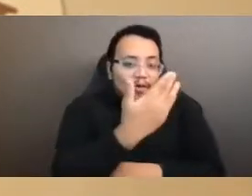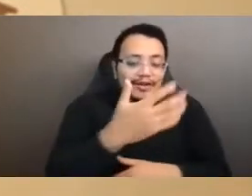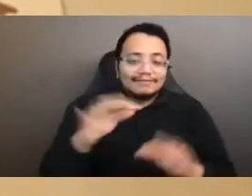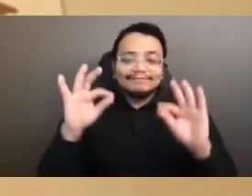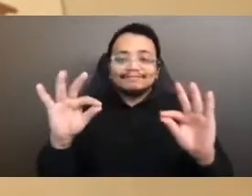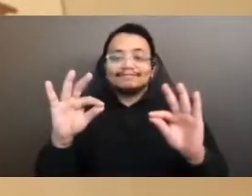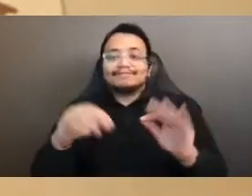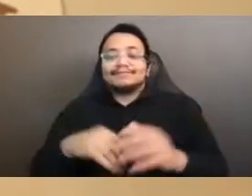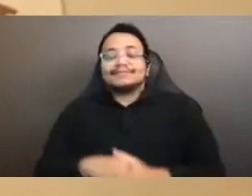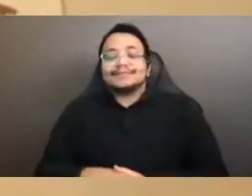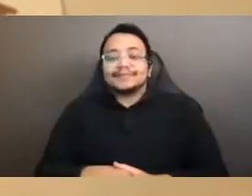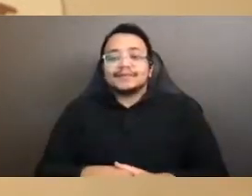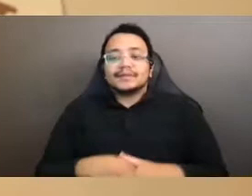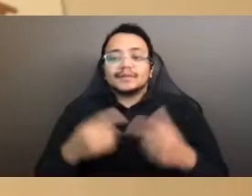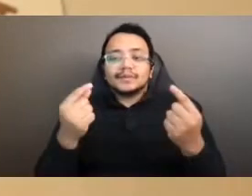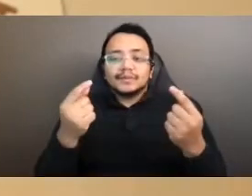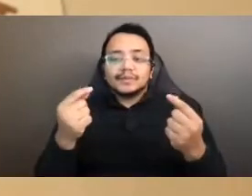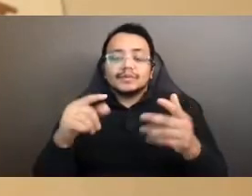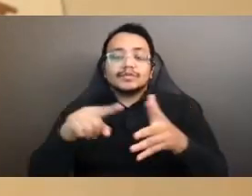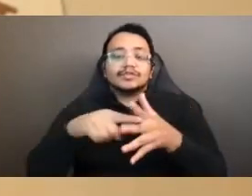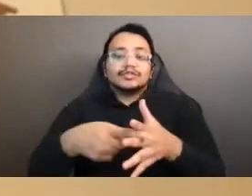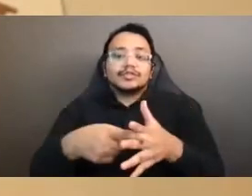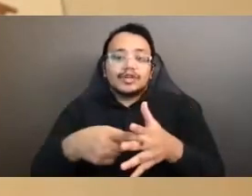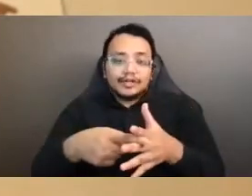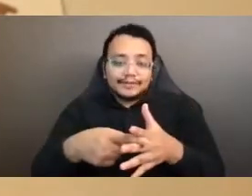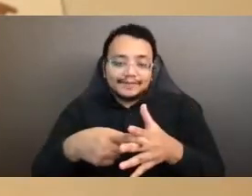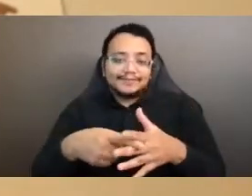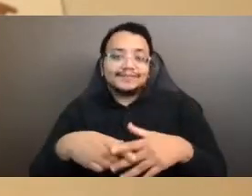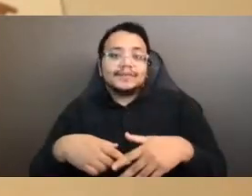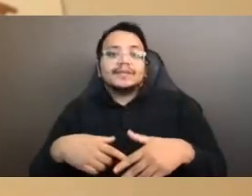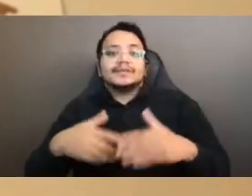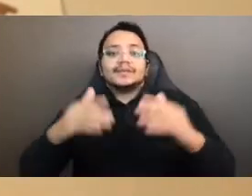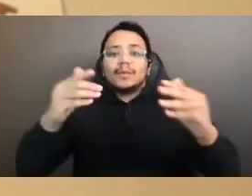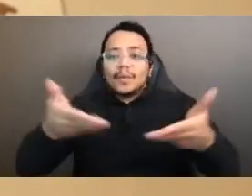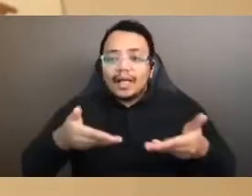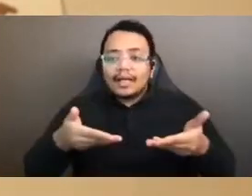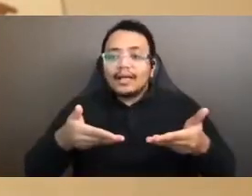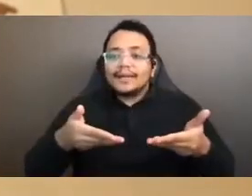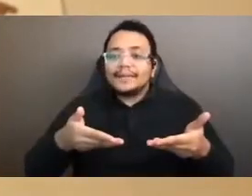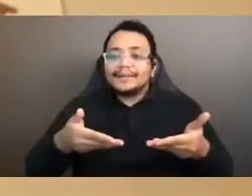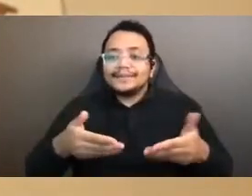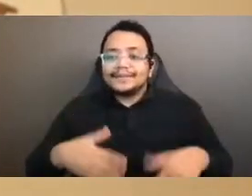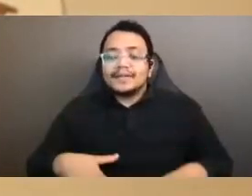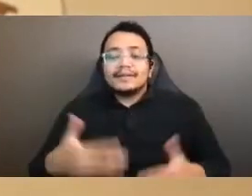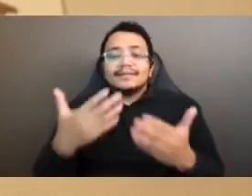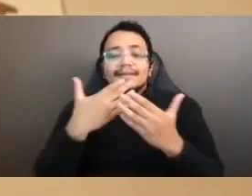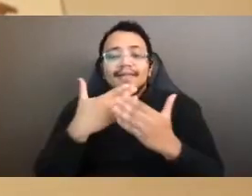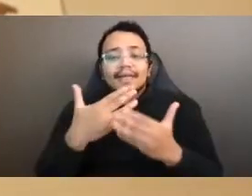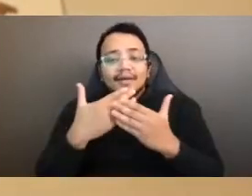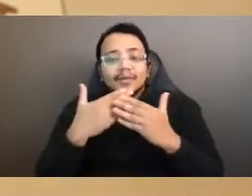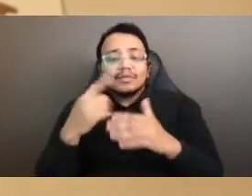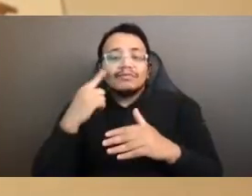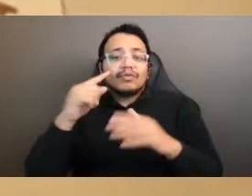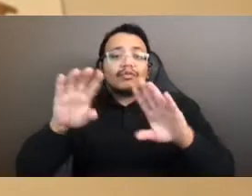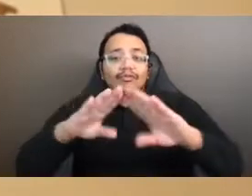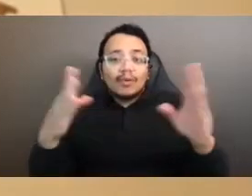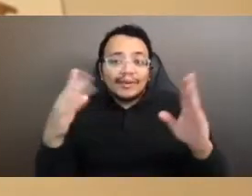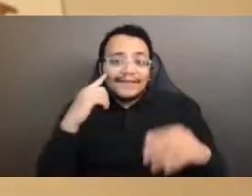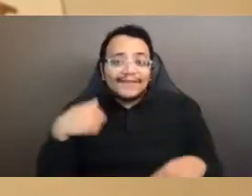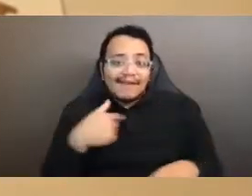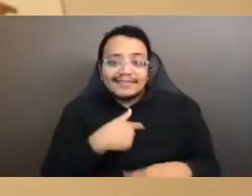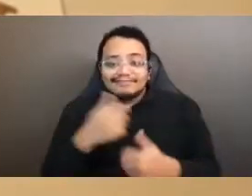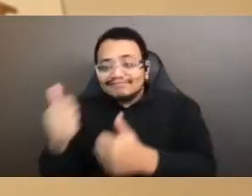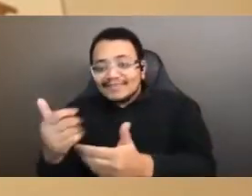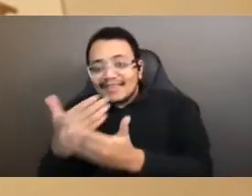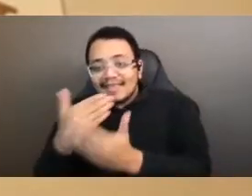start things off in a very good way and welcome everybody into this space. Thank you, Clinique, so much for your words. And again,